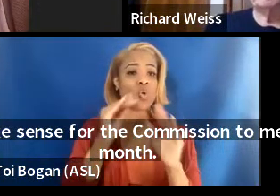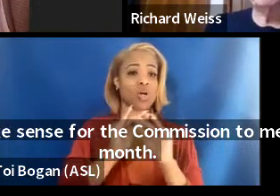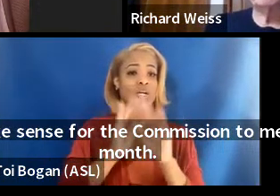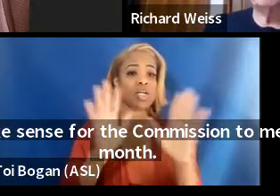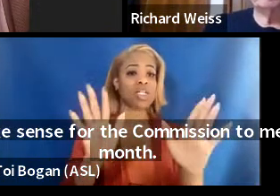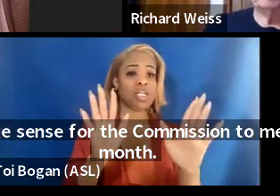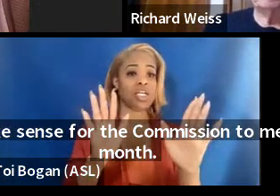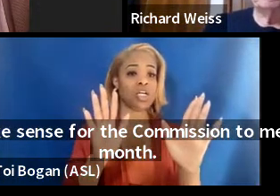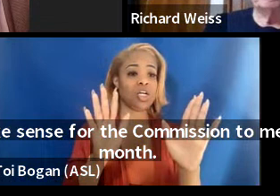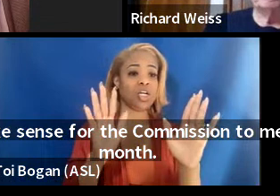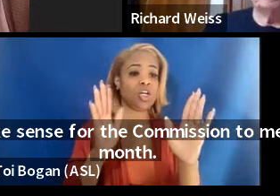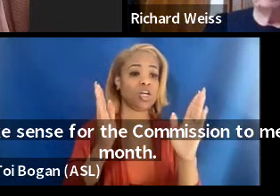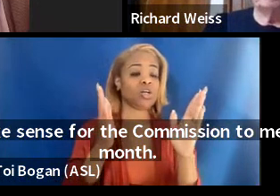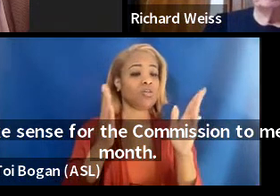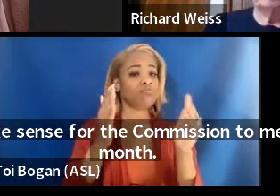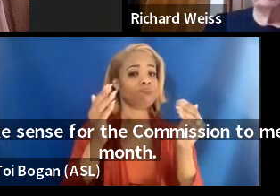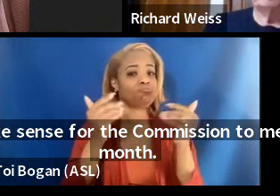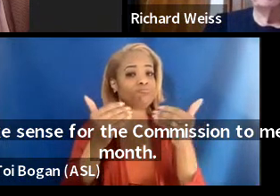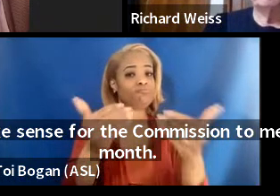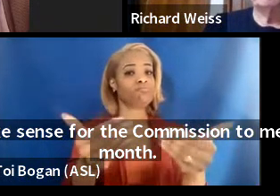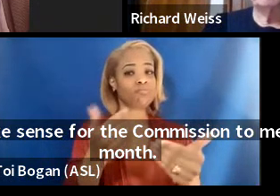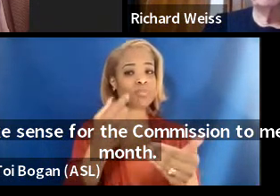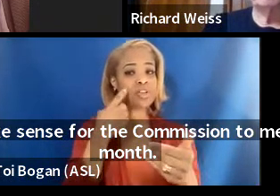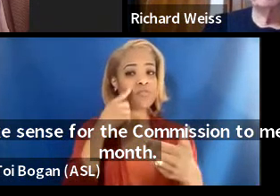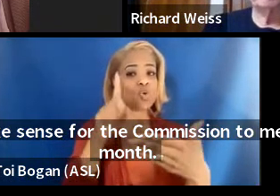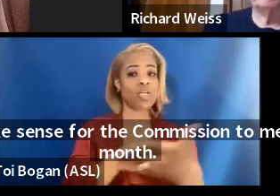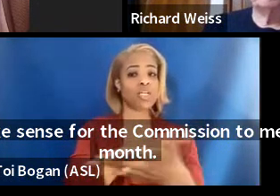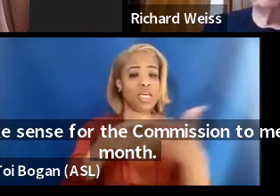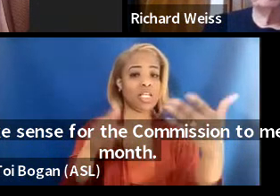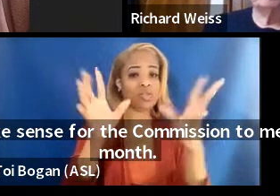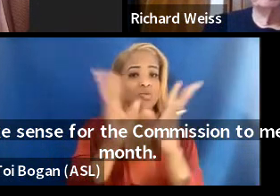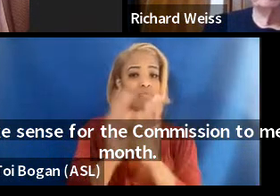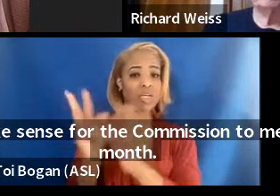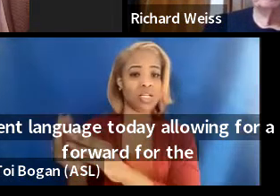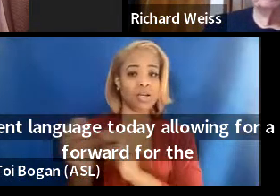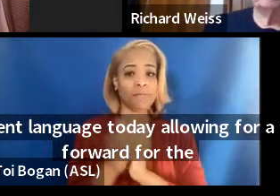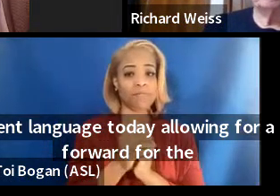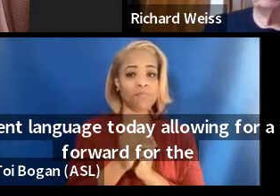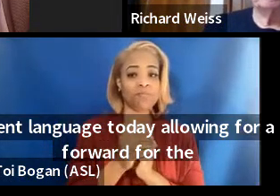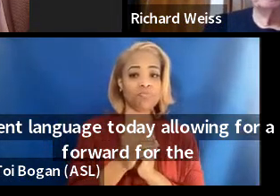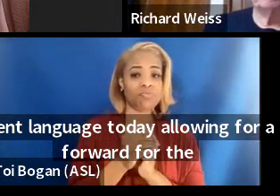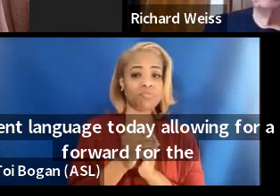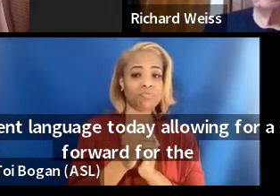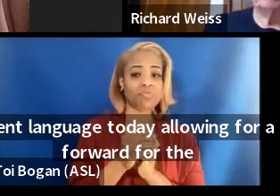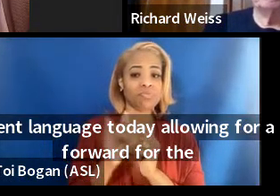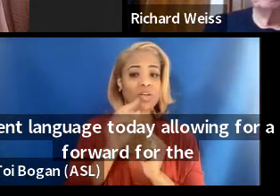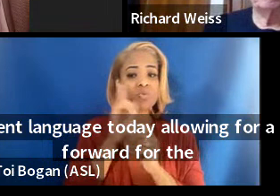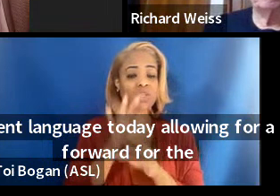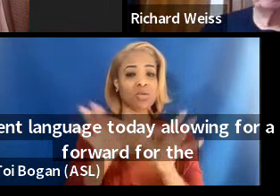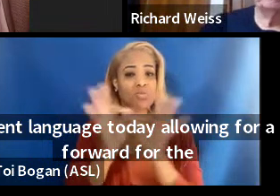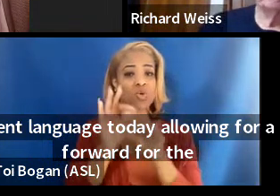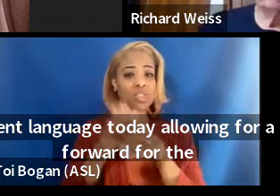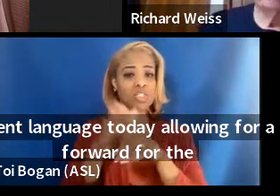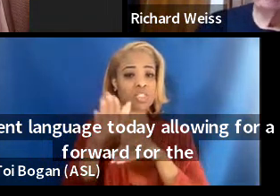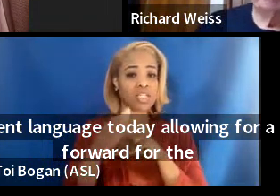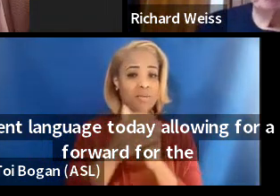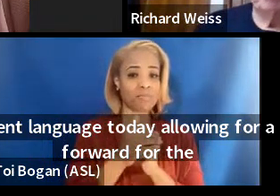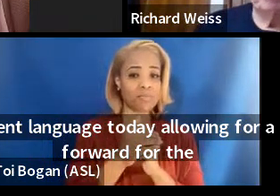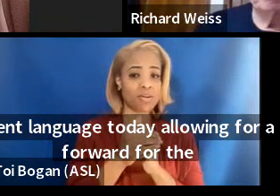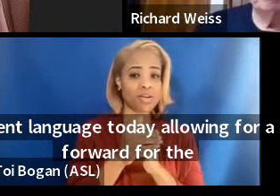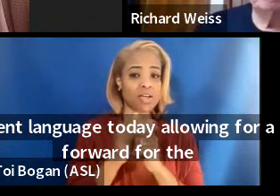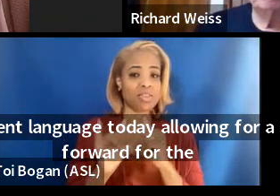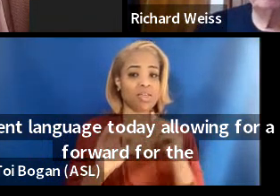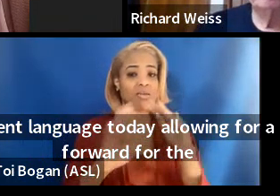path forward for the canceling of meetings is, you know, certainly an important step, frankly, for just like basic